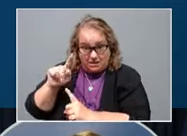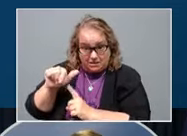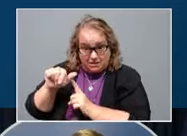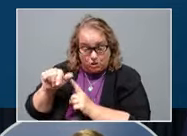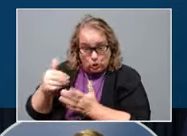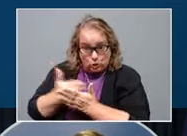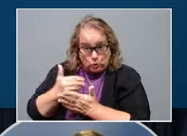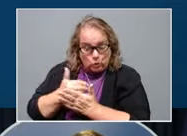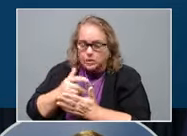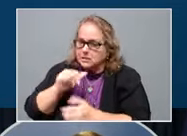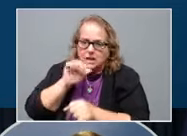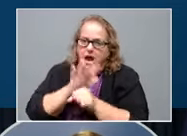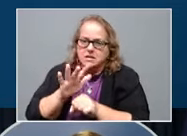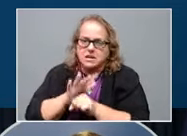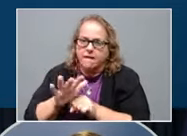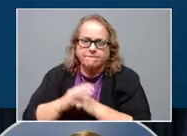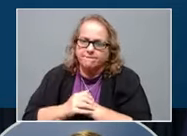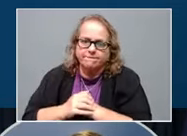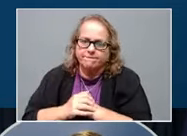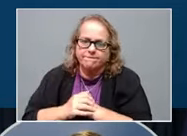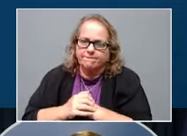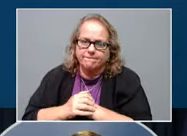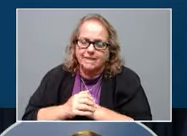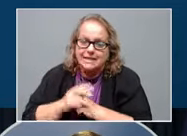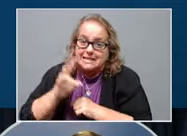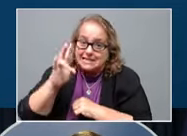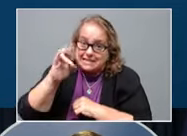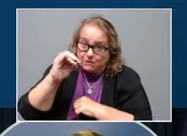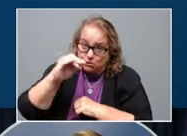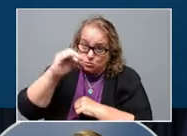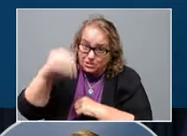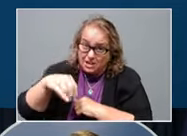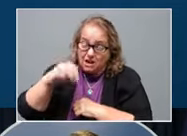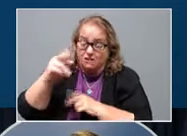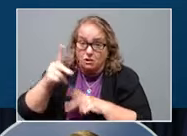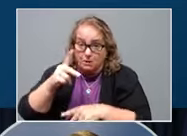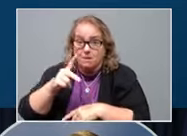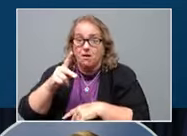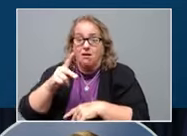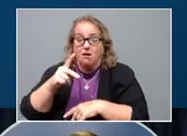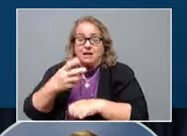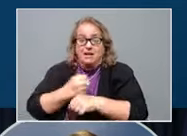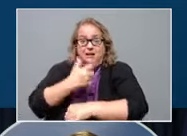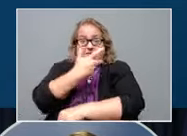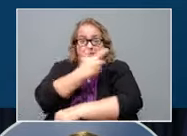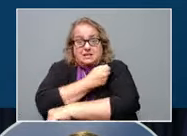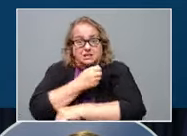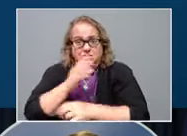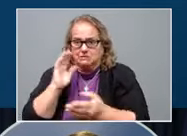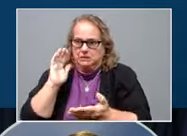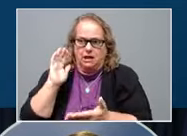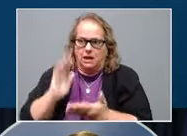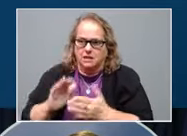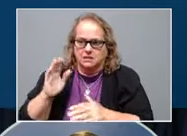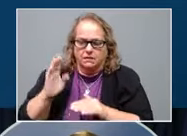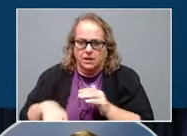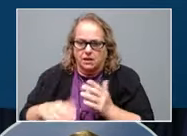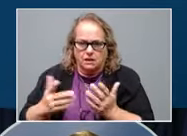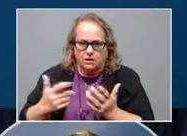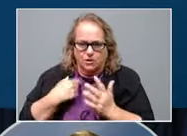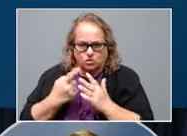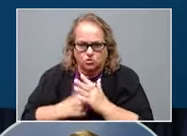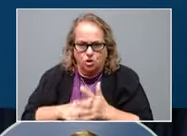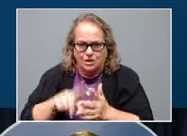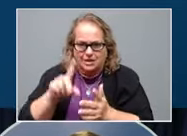70% of those eligible vaccinated in less than, we started to do this in December,